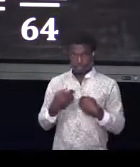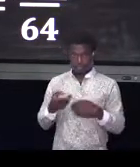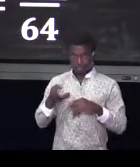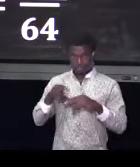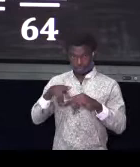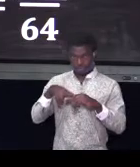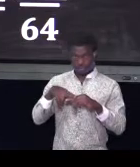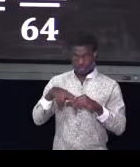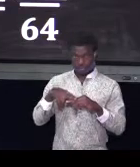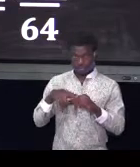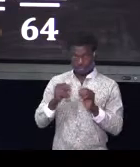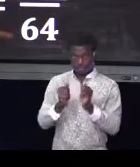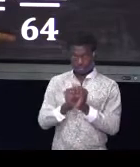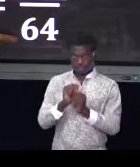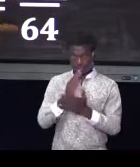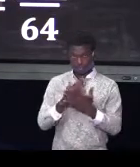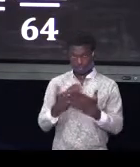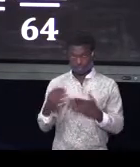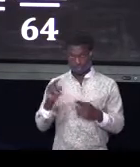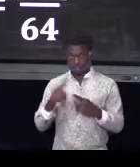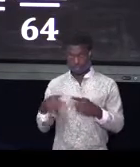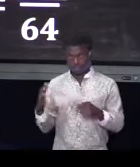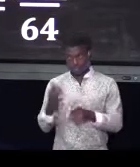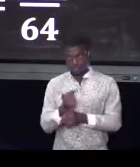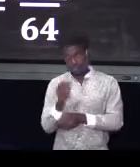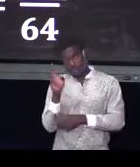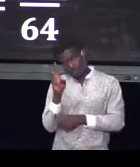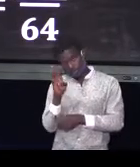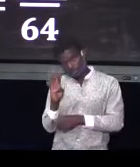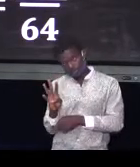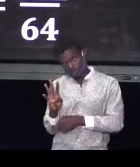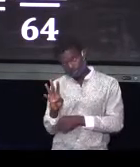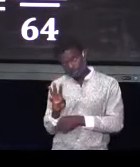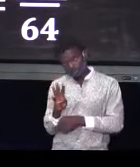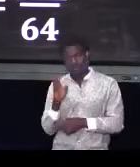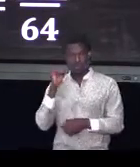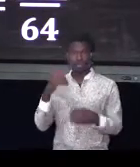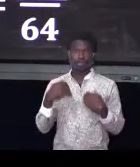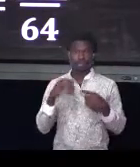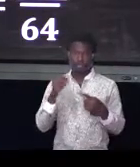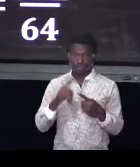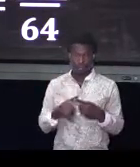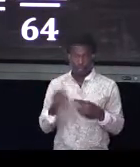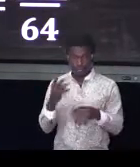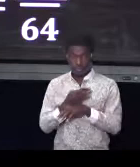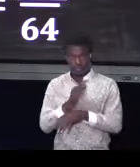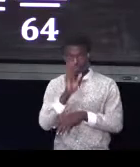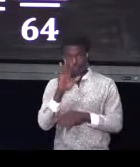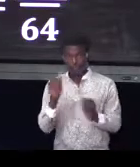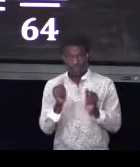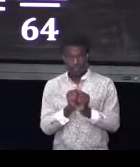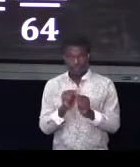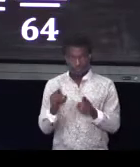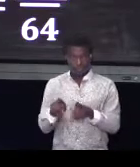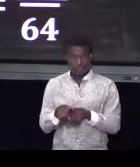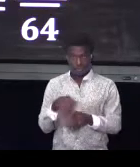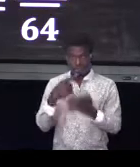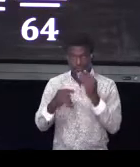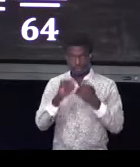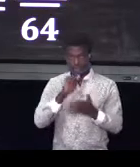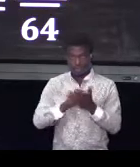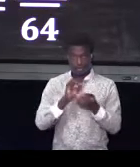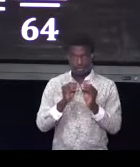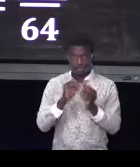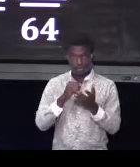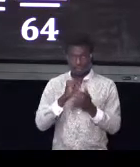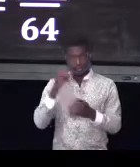this one. That means I've multiplied it with something to get 64. So I have to multiply 5 with the same thing. So what is that number? It's